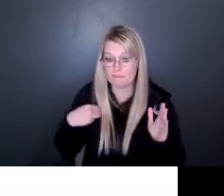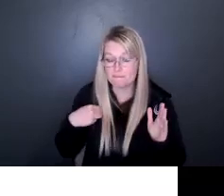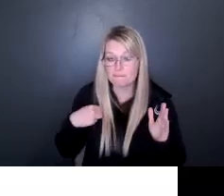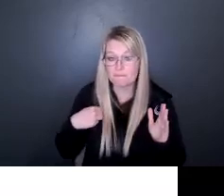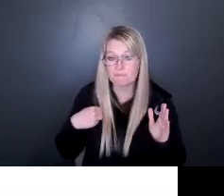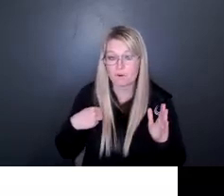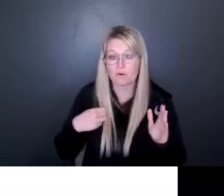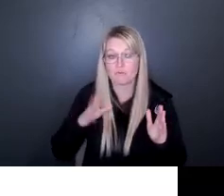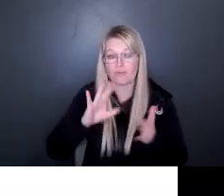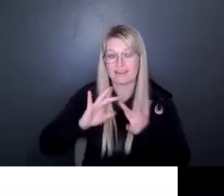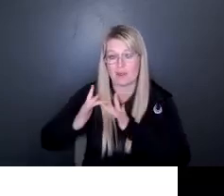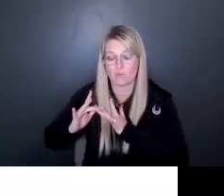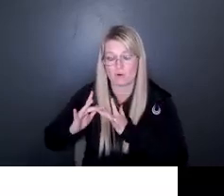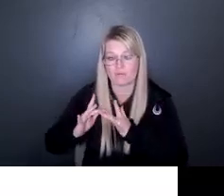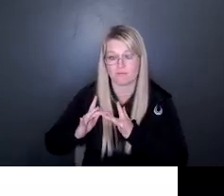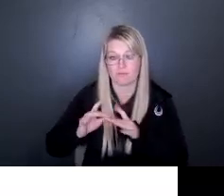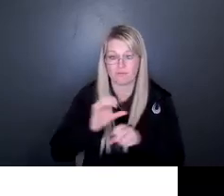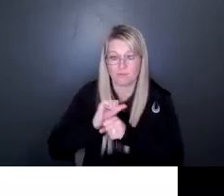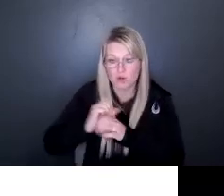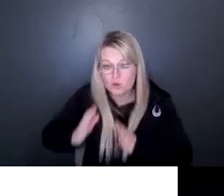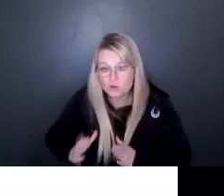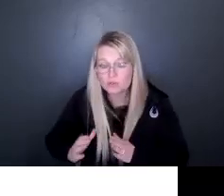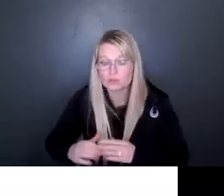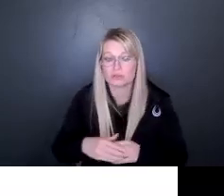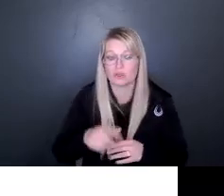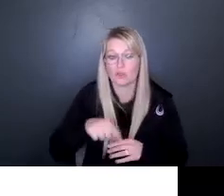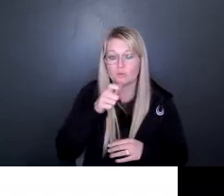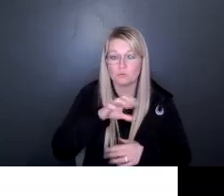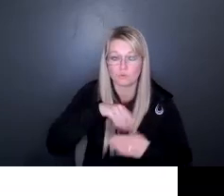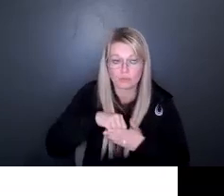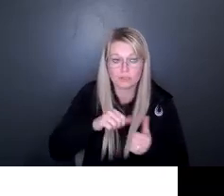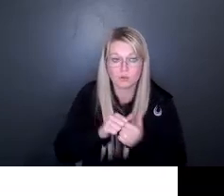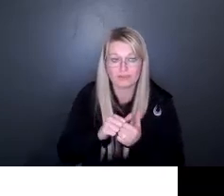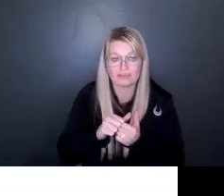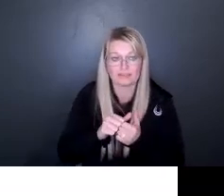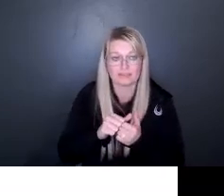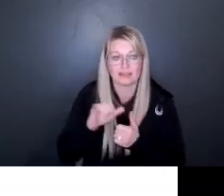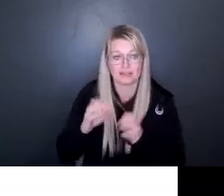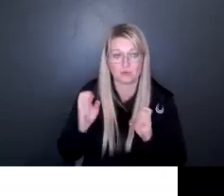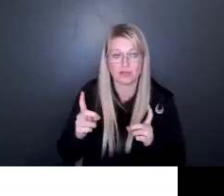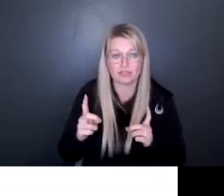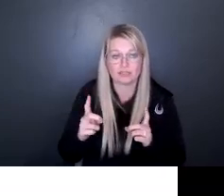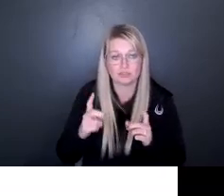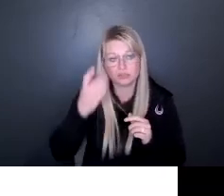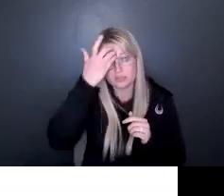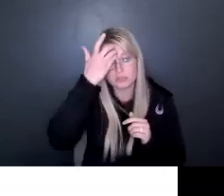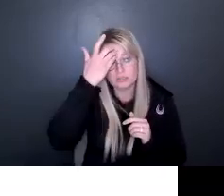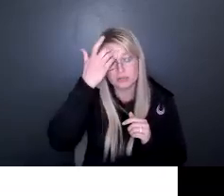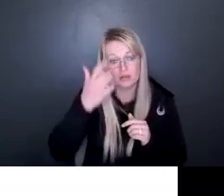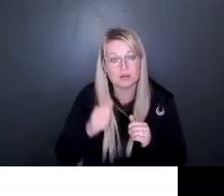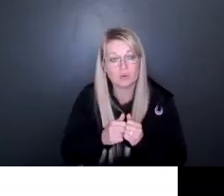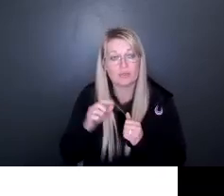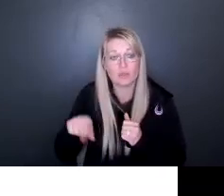broader network members, colleagues in other sectors whose work touches inclusive education, children living with disabilities,